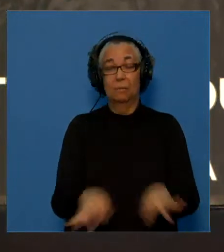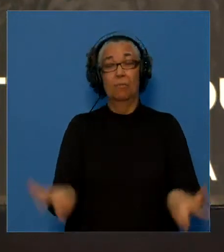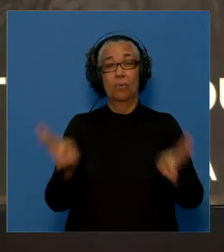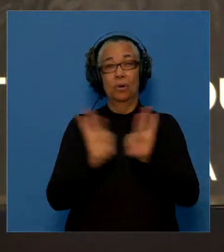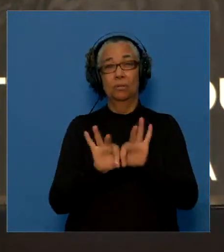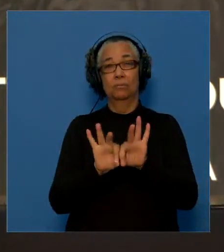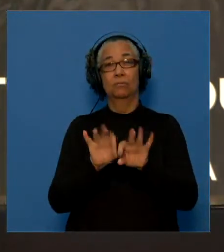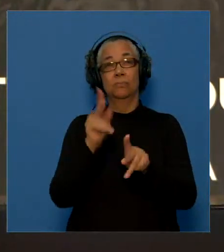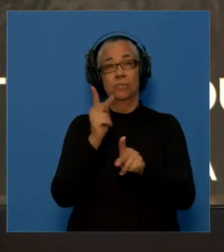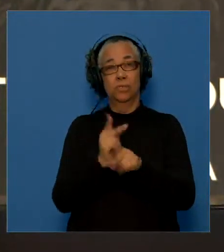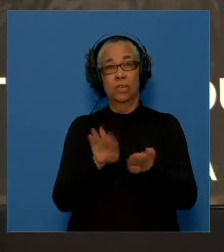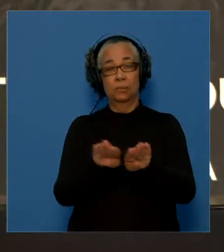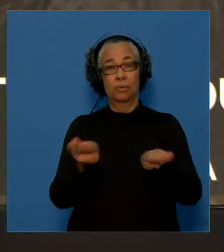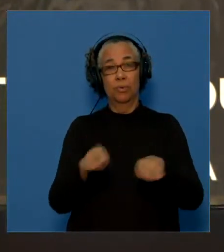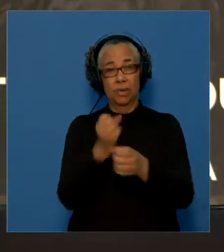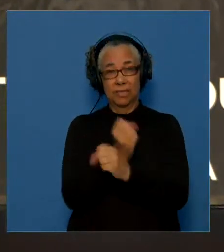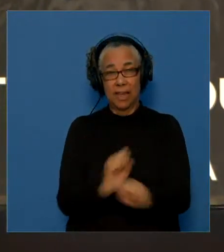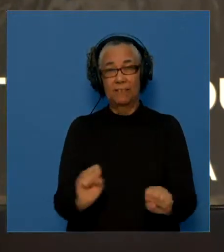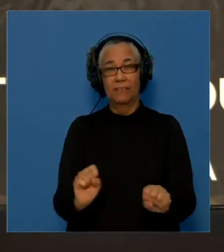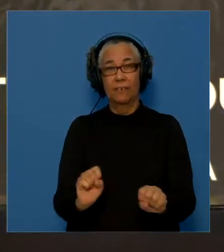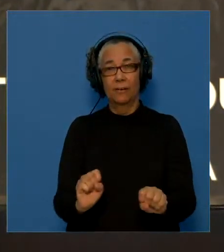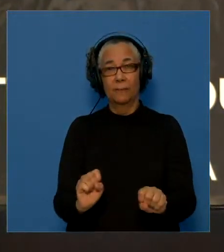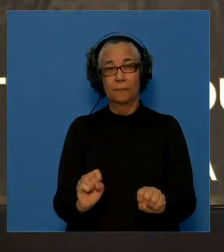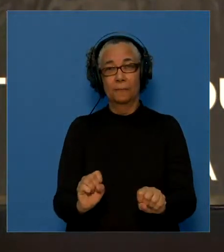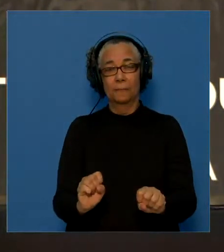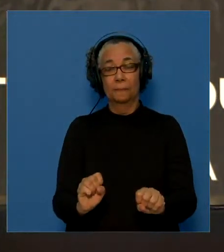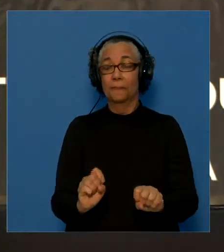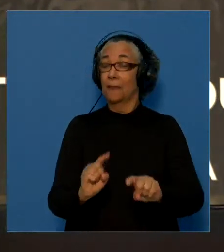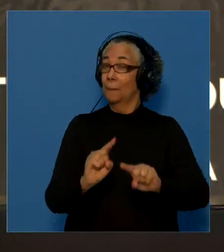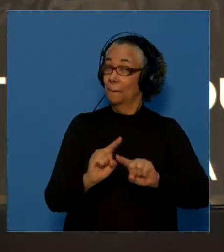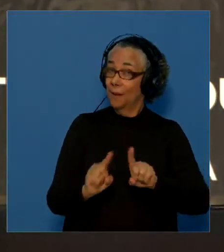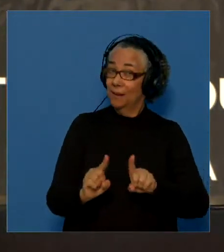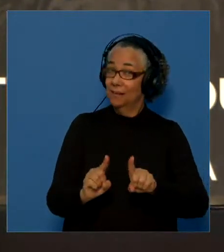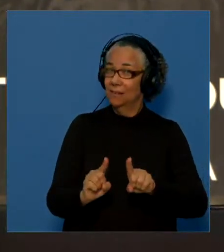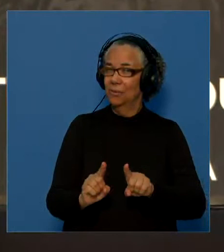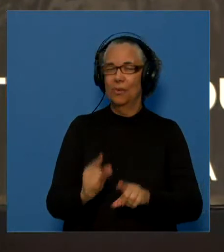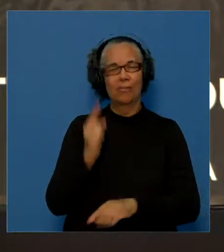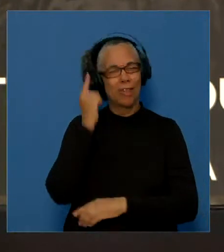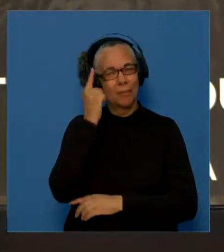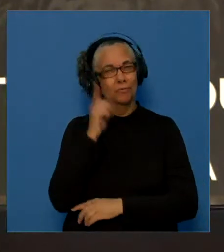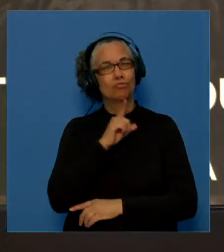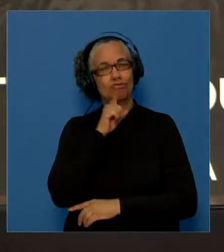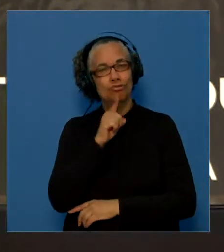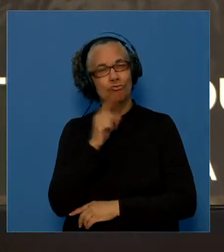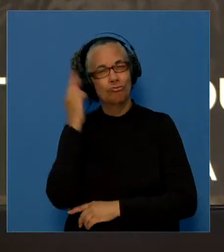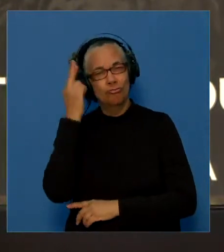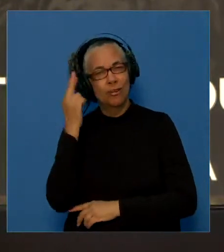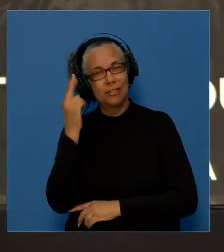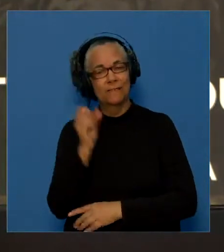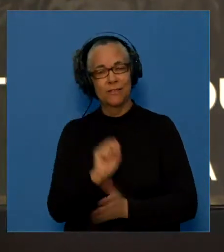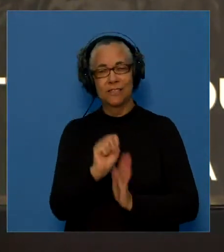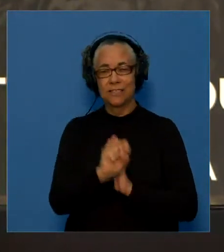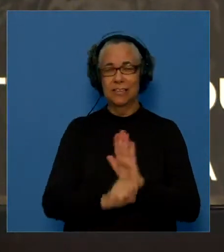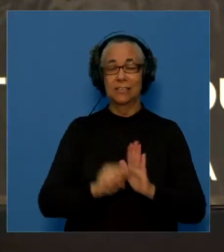safe. However, leaving aside the true reason for the season, I would say that in some regards, this